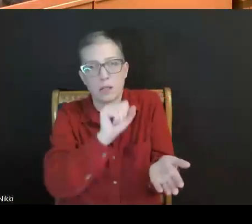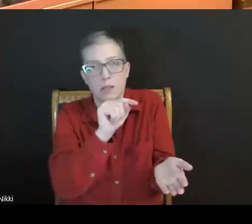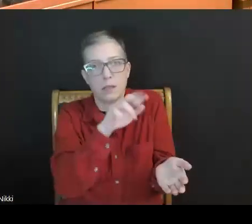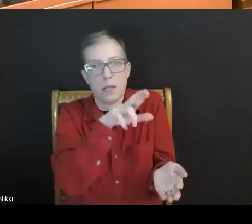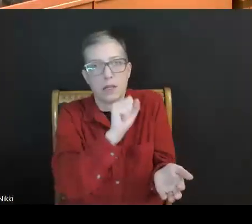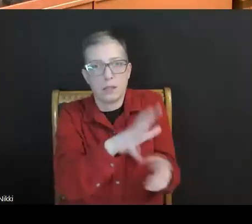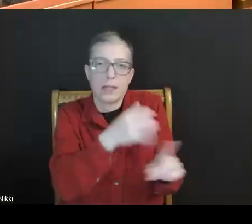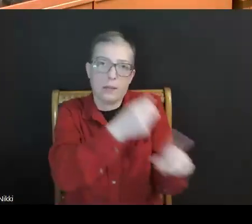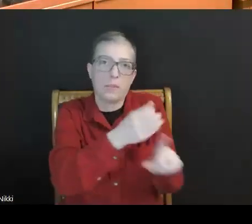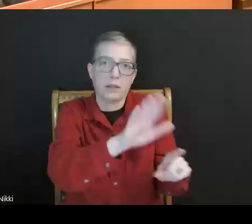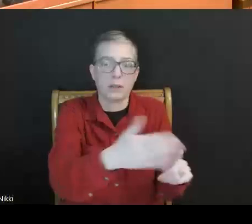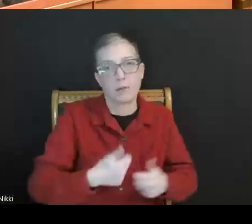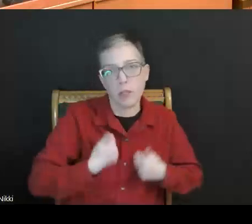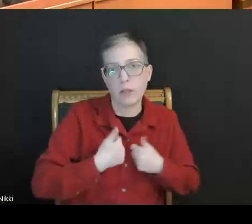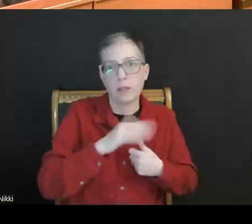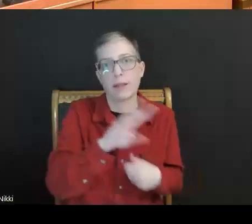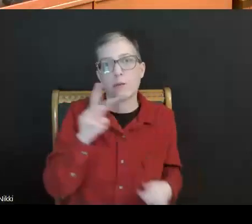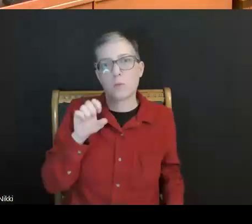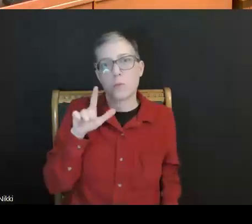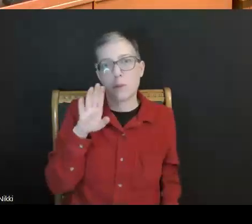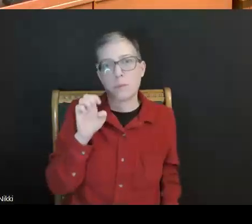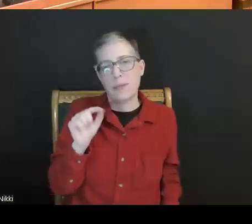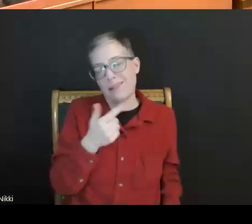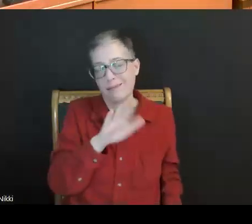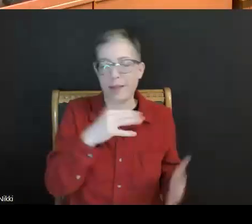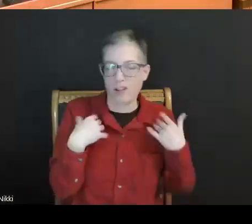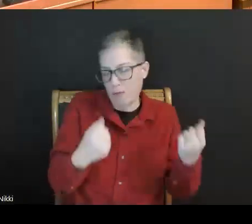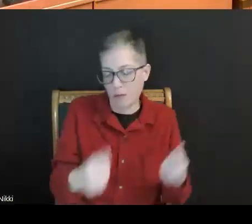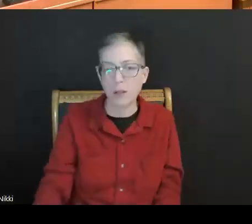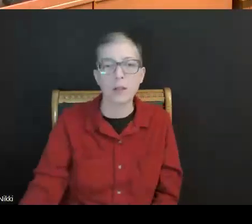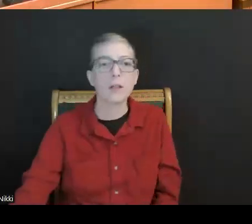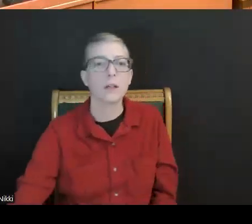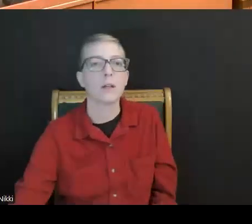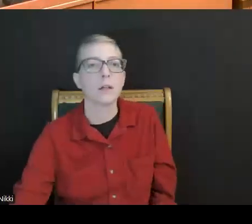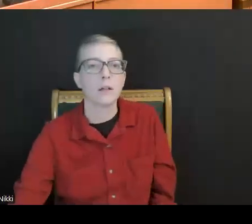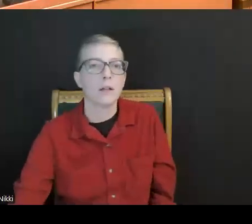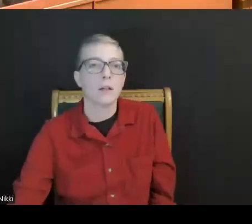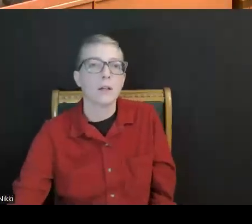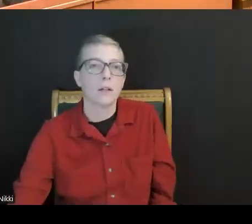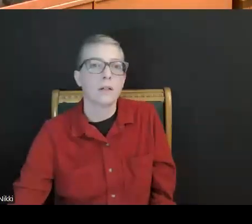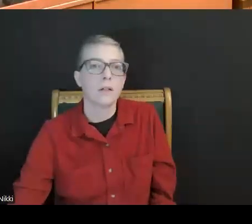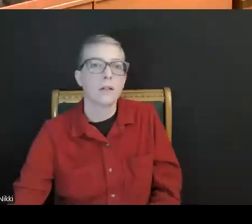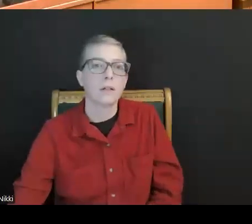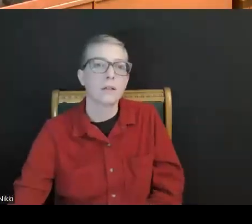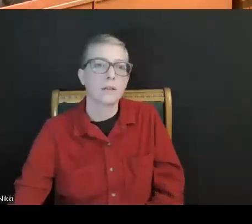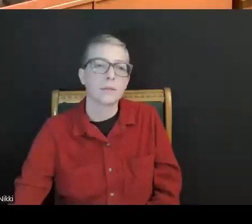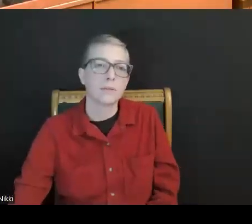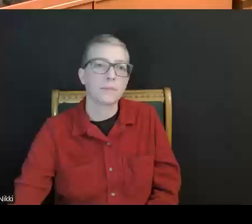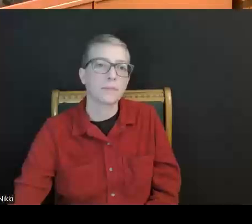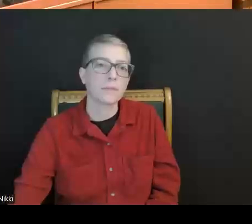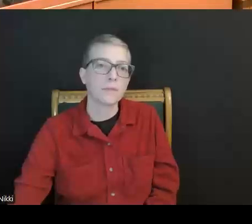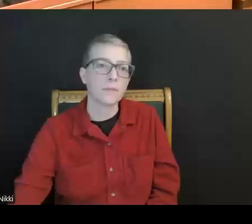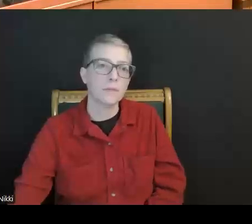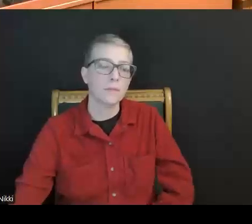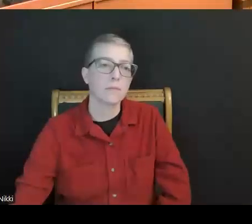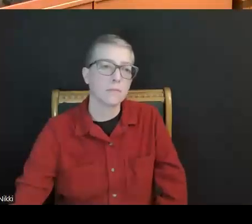living, their well-being, and that's why we've kind of framed our treatment as within